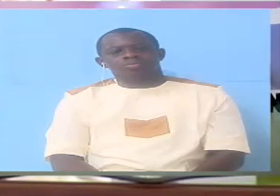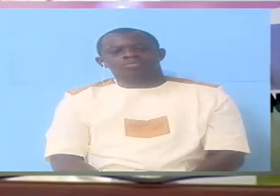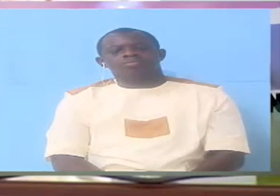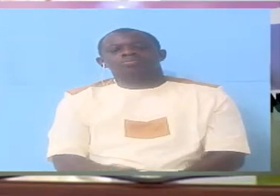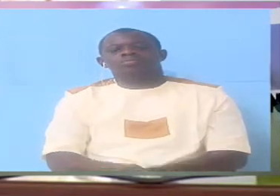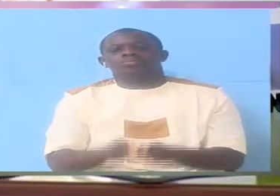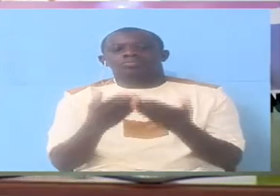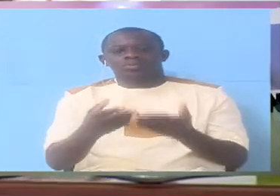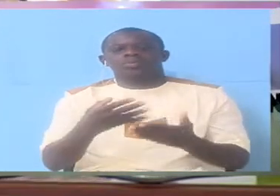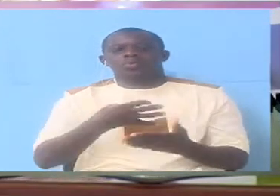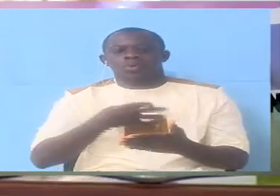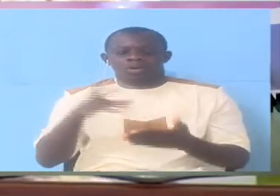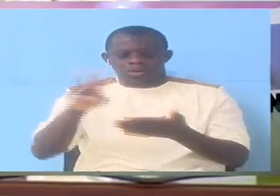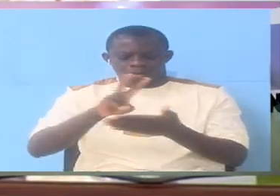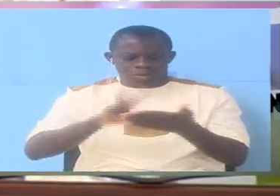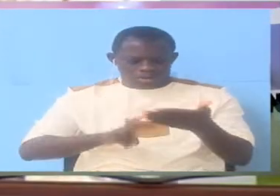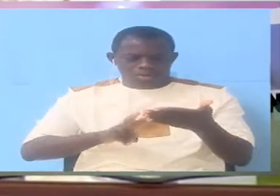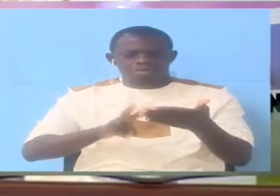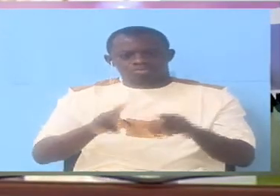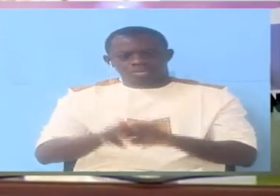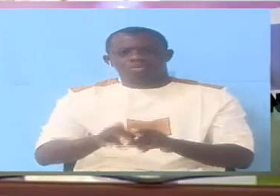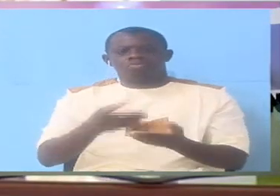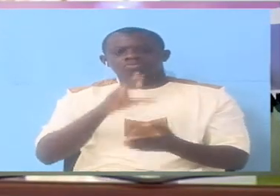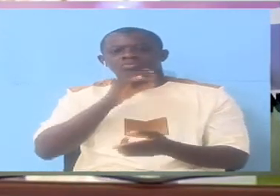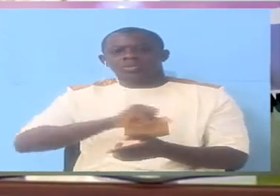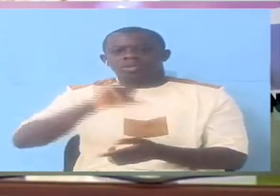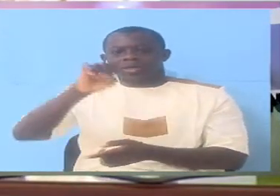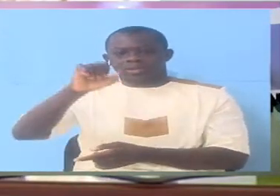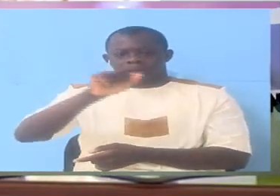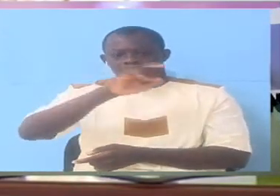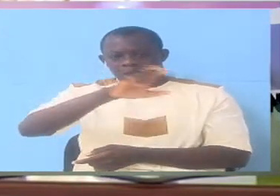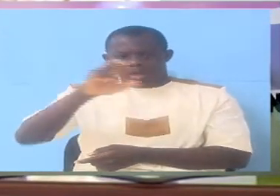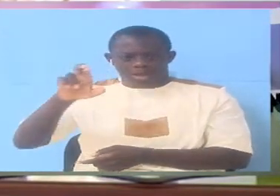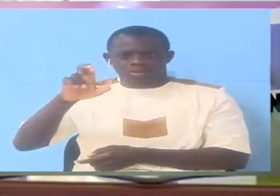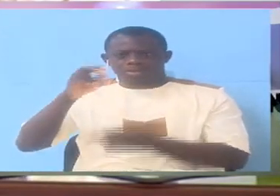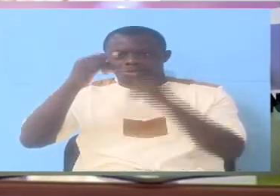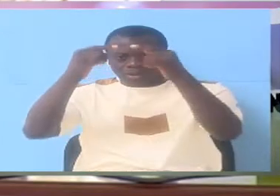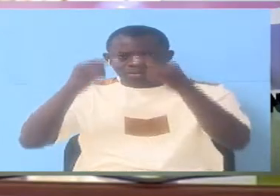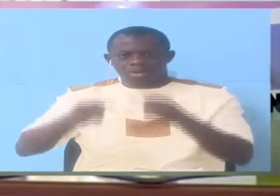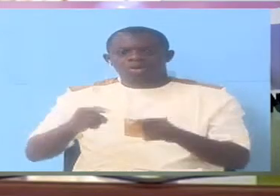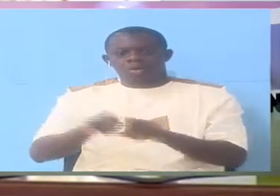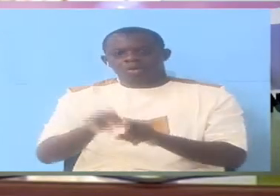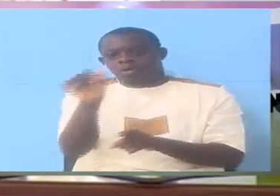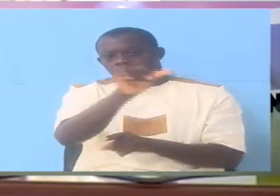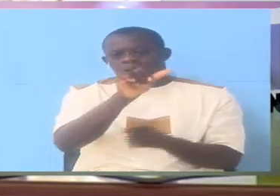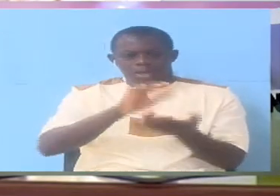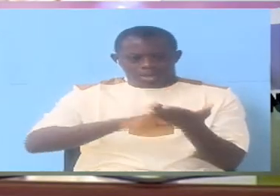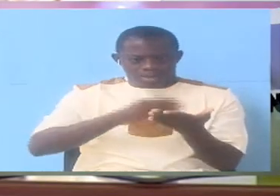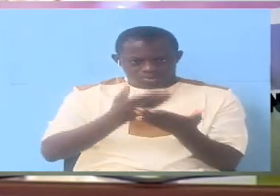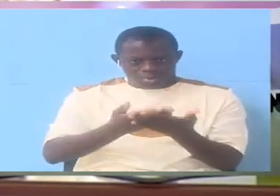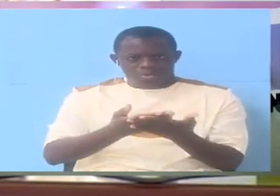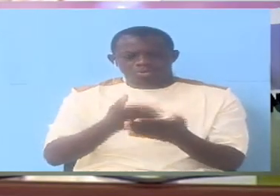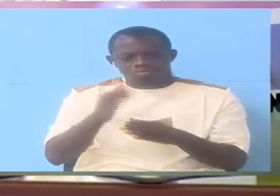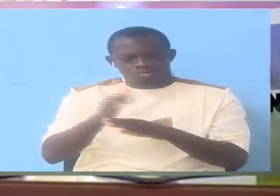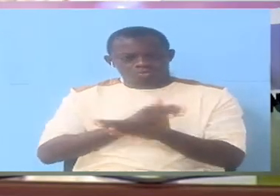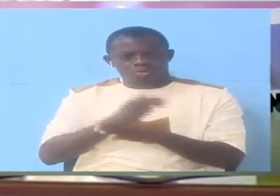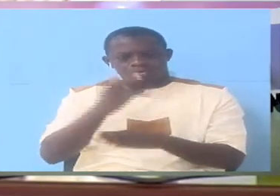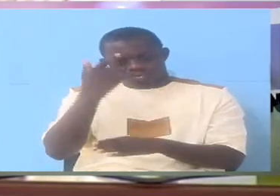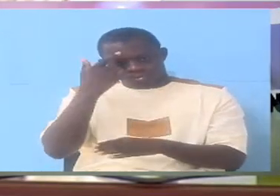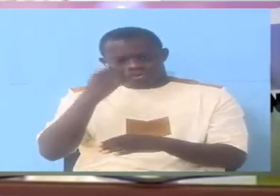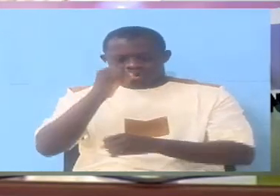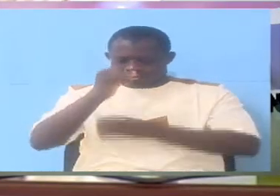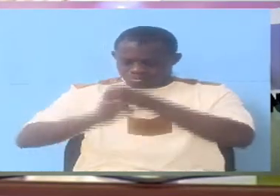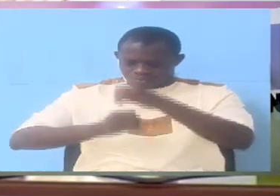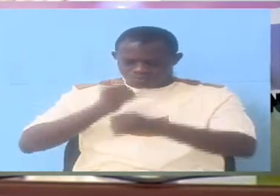Mr. Sarr, and you would interpret it to the public. Before the interruption,